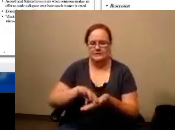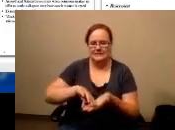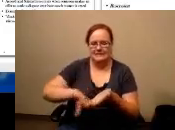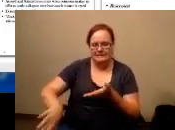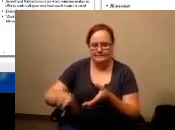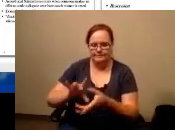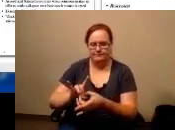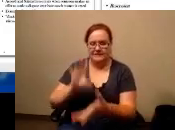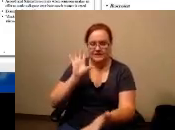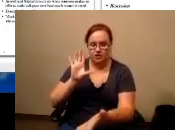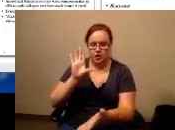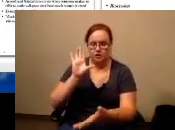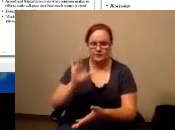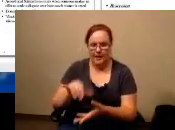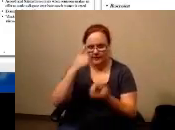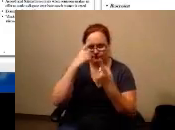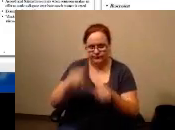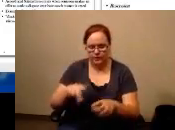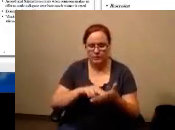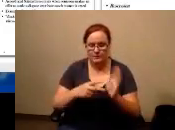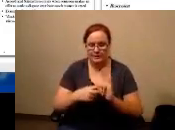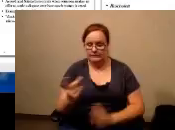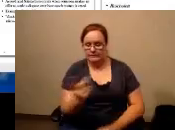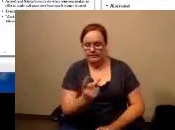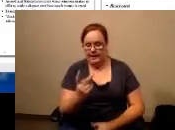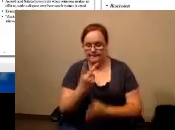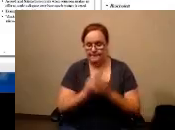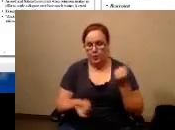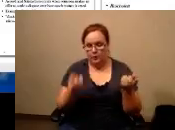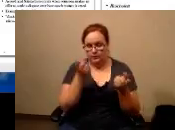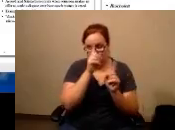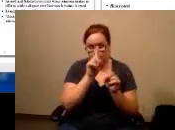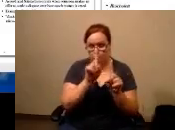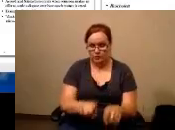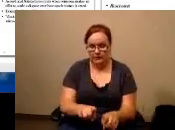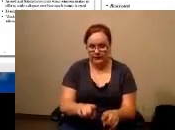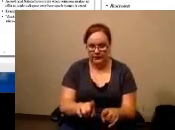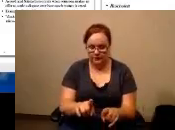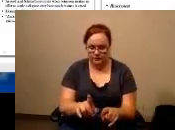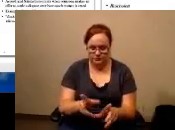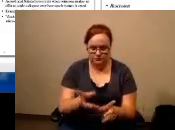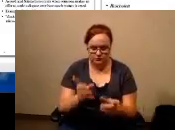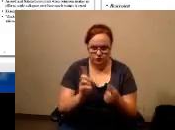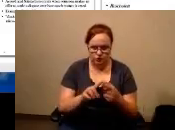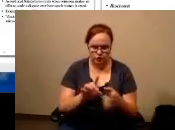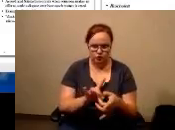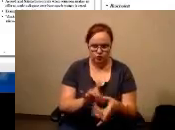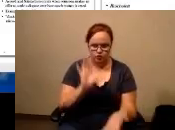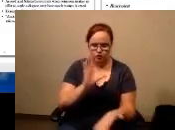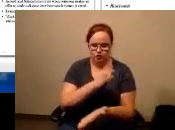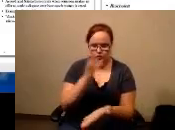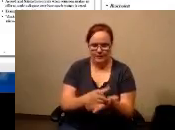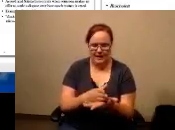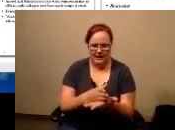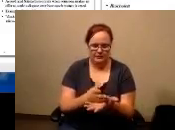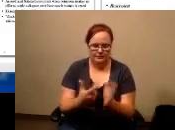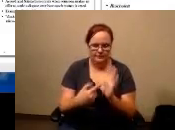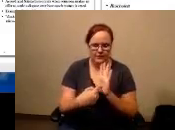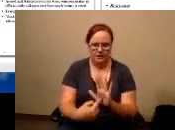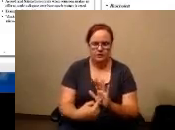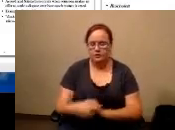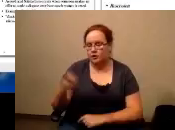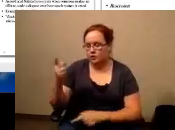means is that the parties mutually agree to terminate the contract. You can't do it unilaterally. You can't just say, hey, I'm going to terminate